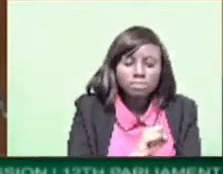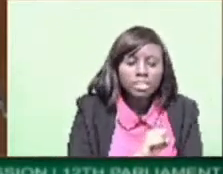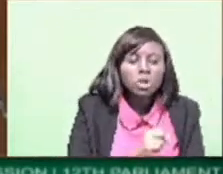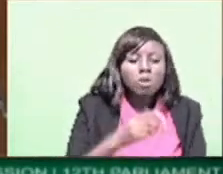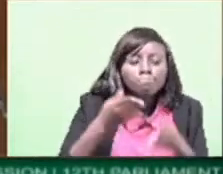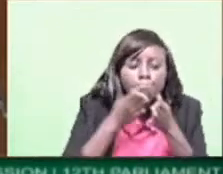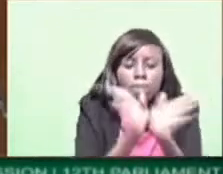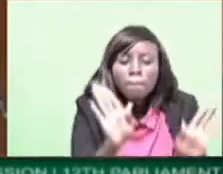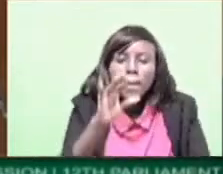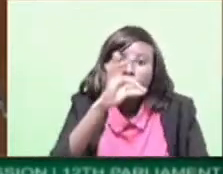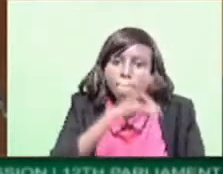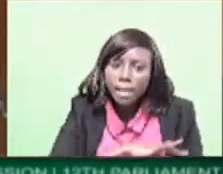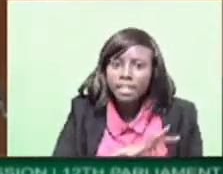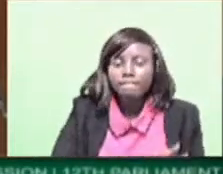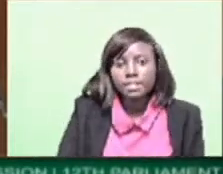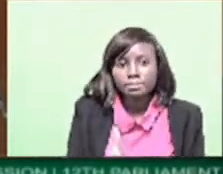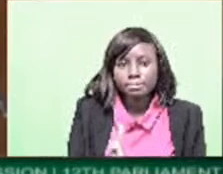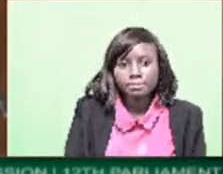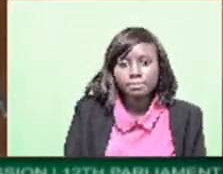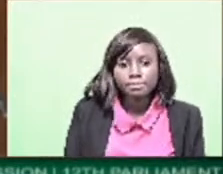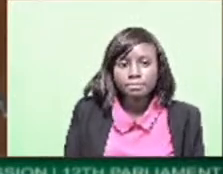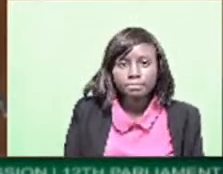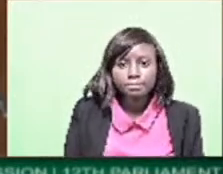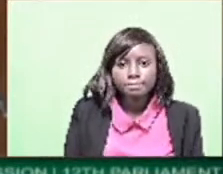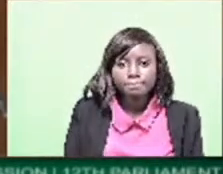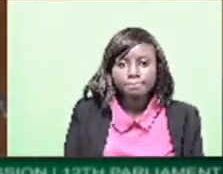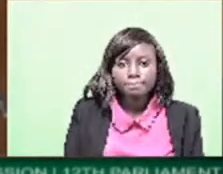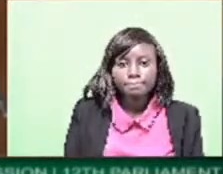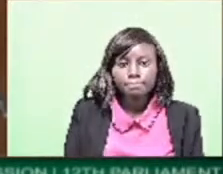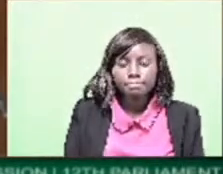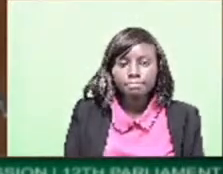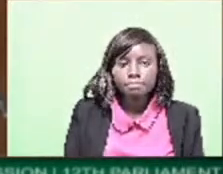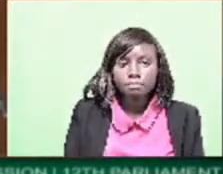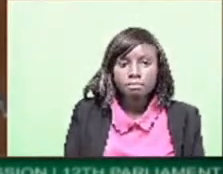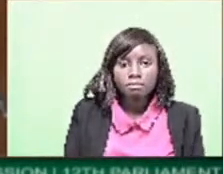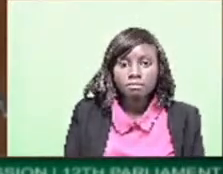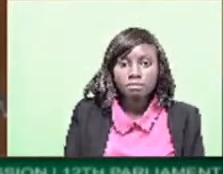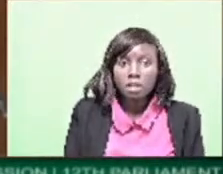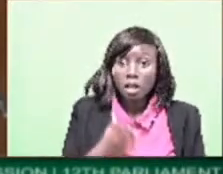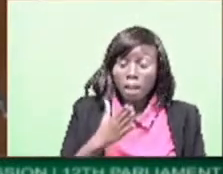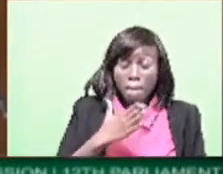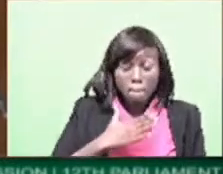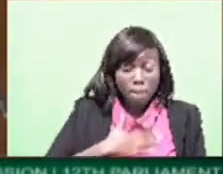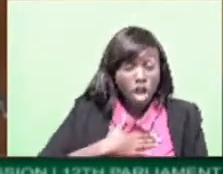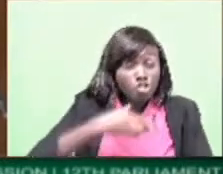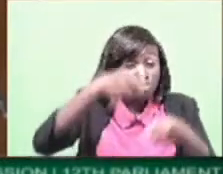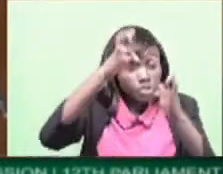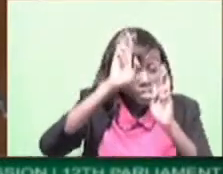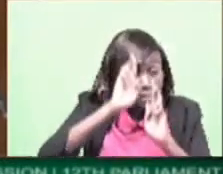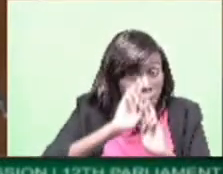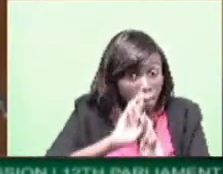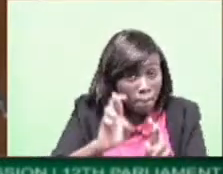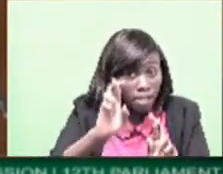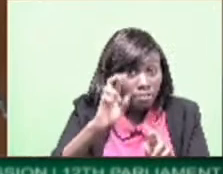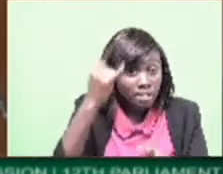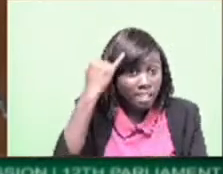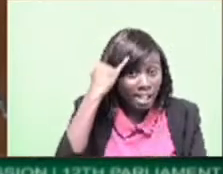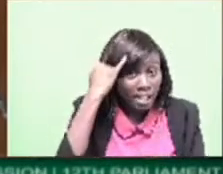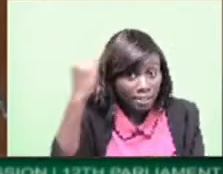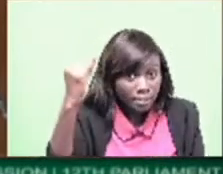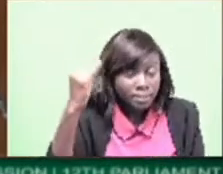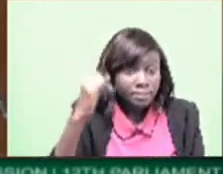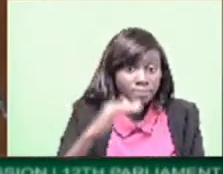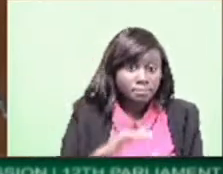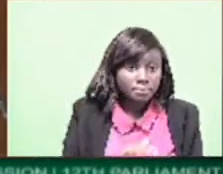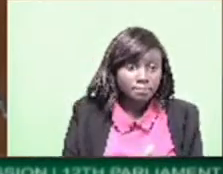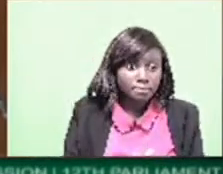I start by saying that in my respectful view, I don't think that the issue of COVID and how we deal with